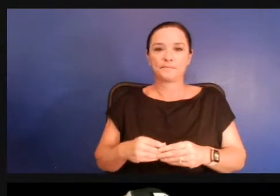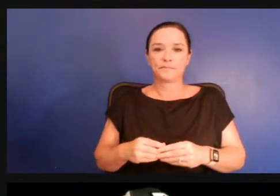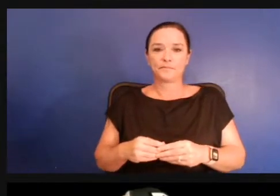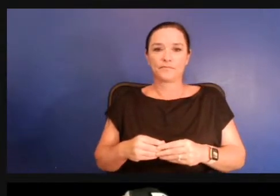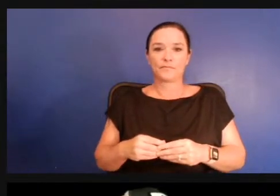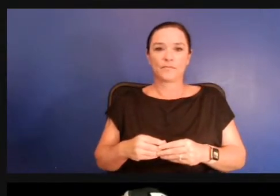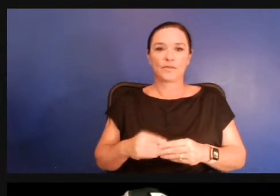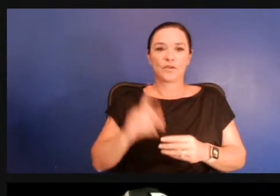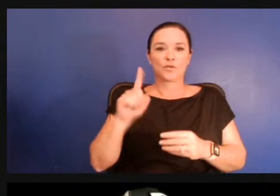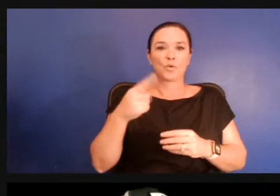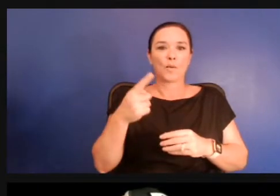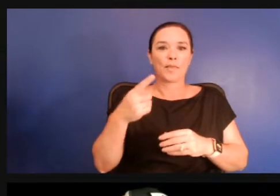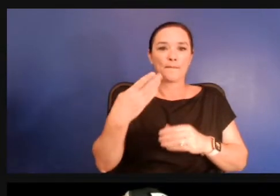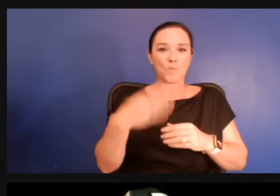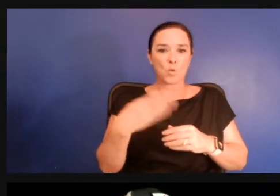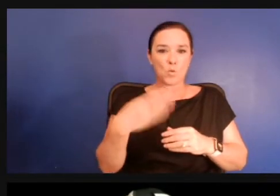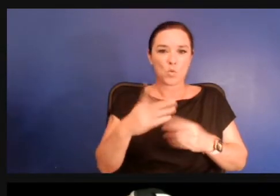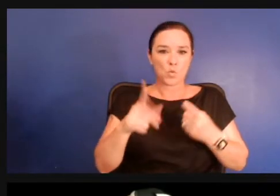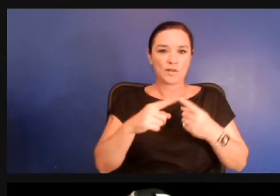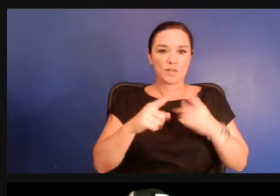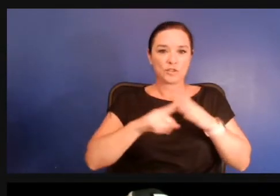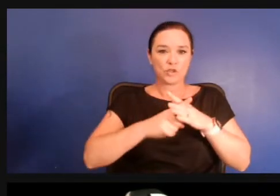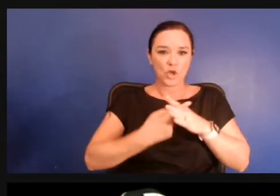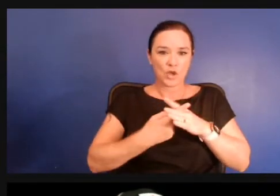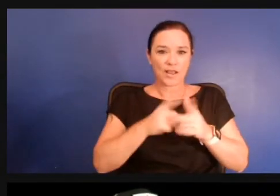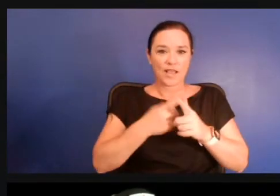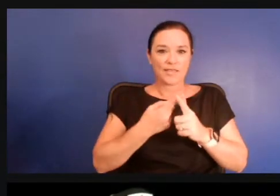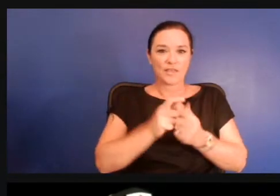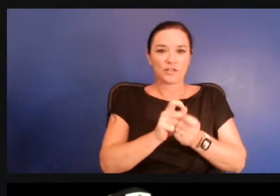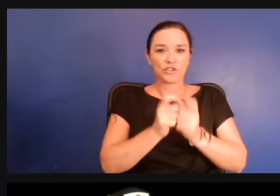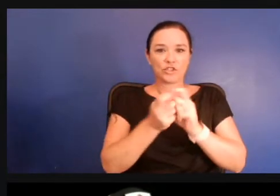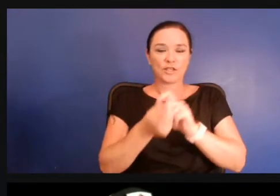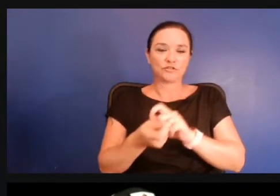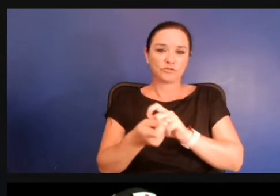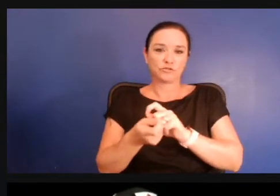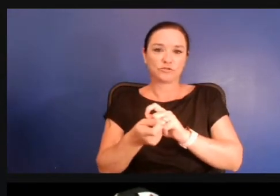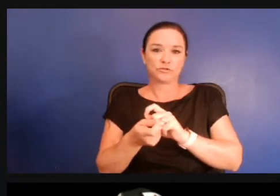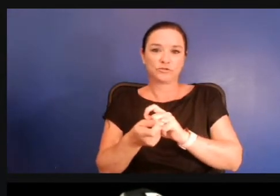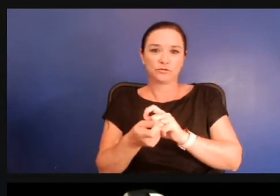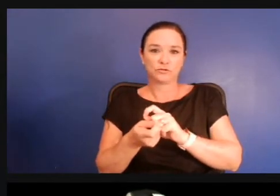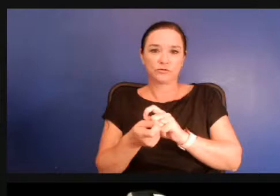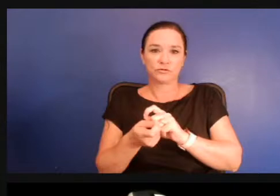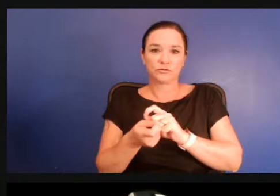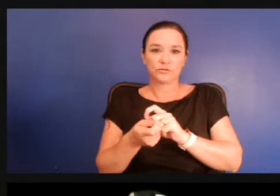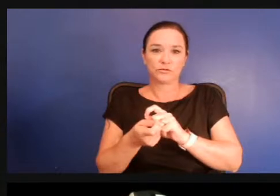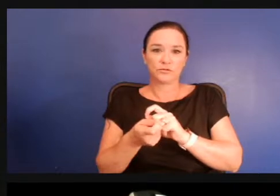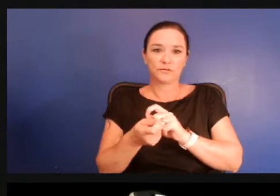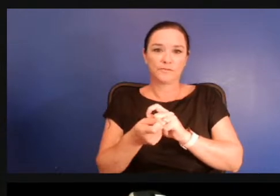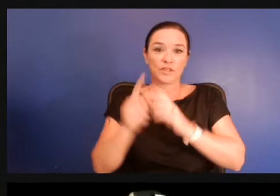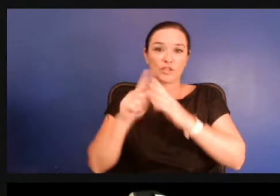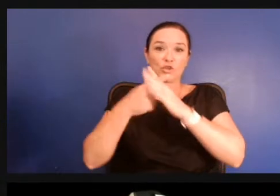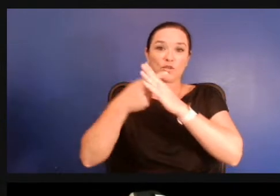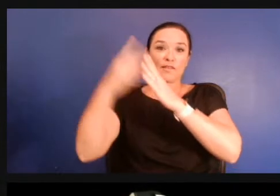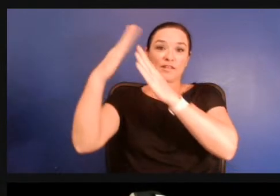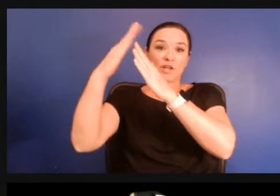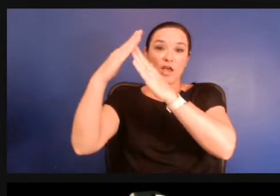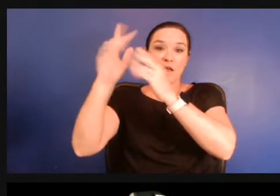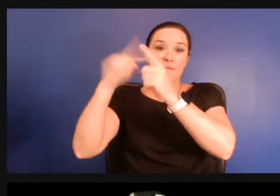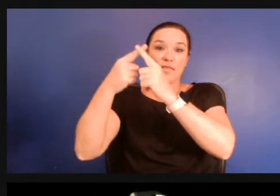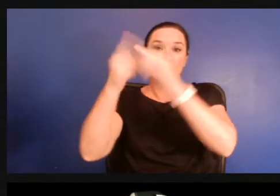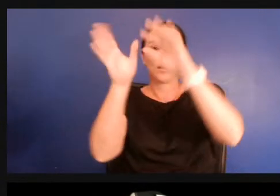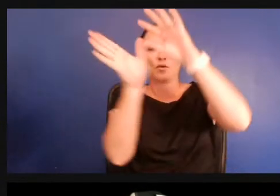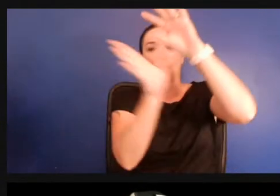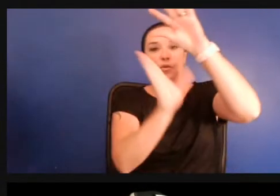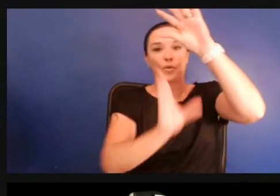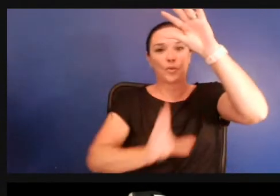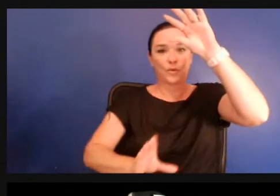just blue at the start. That'll transition here as we come across. Starts at the top, sweeps down,